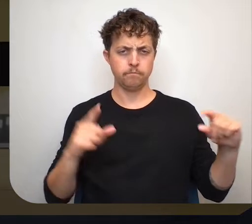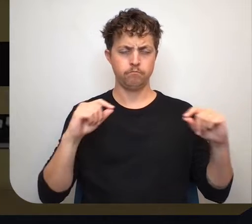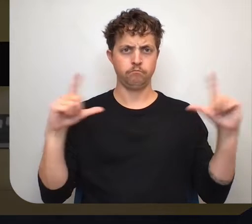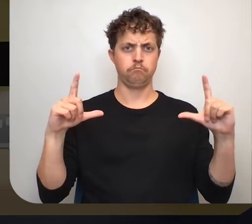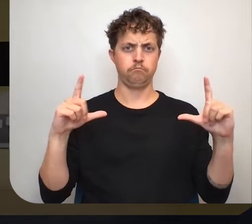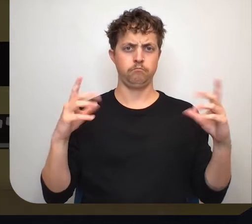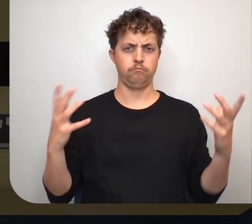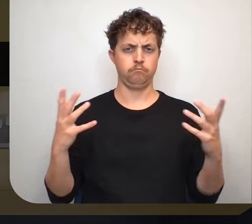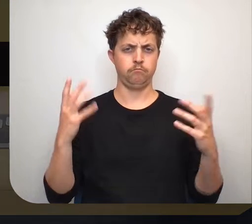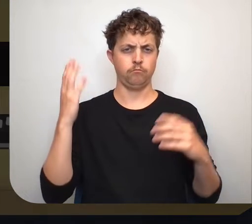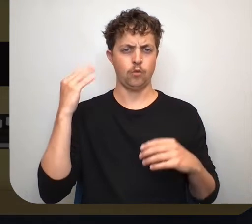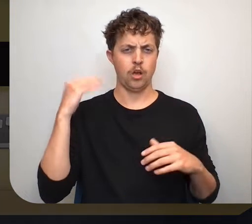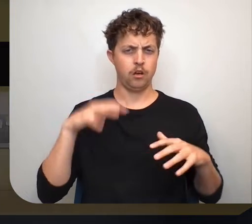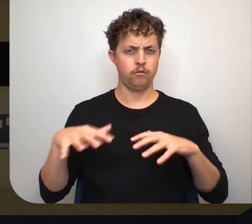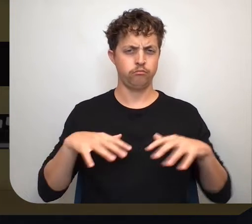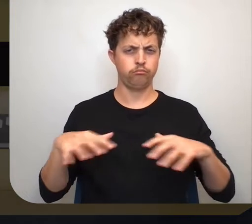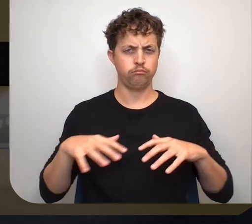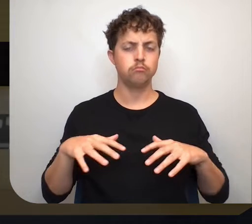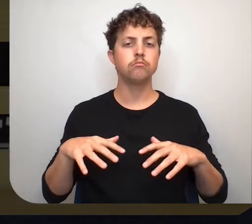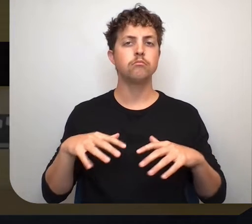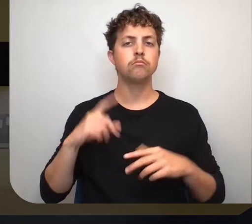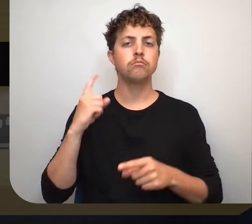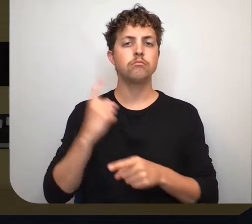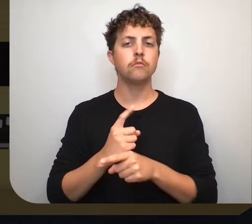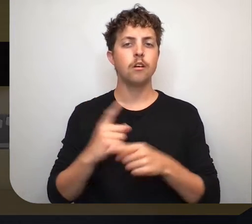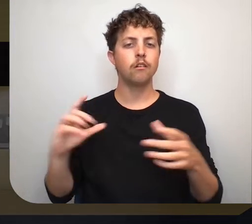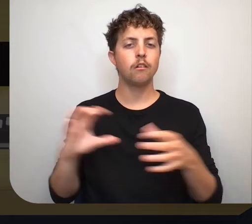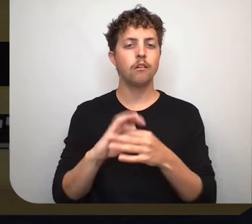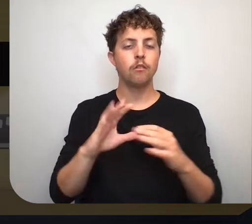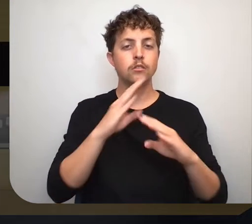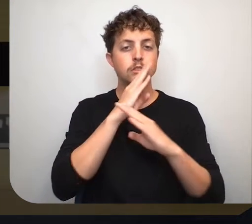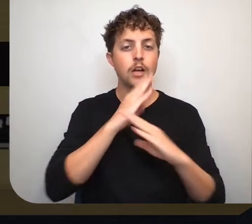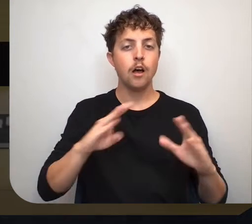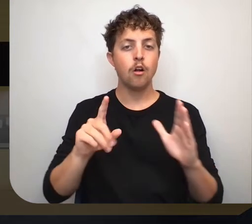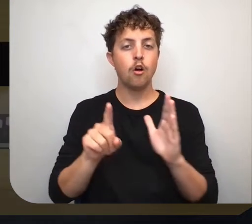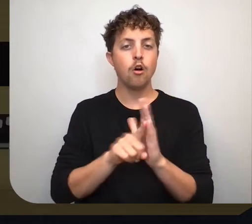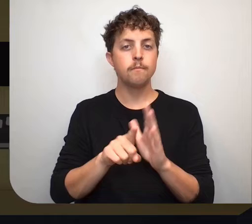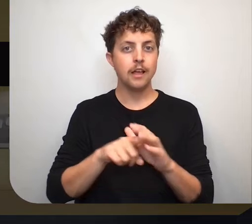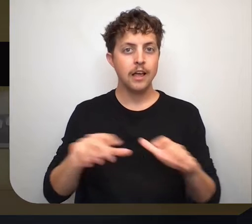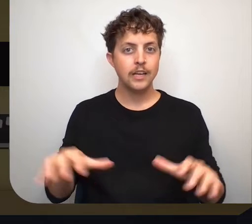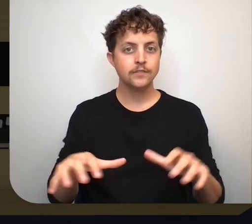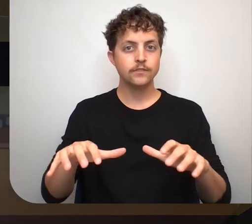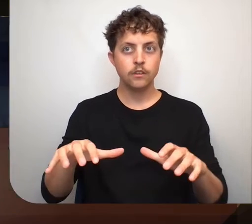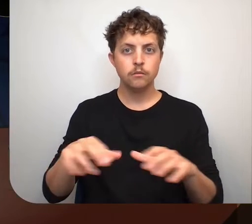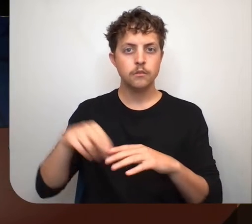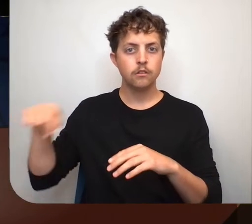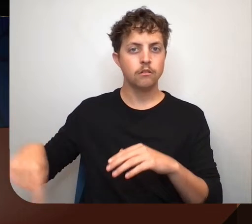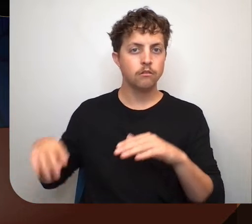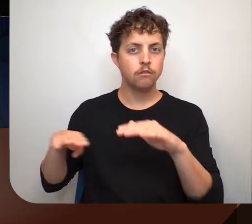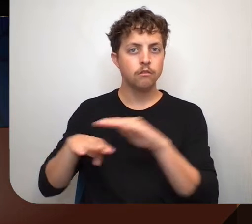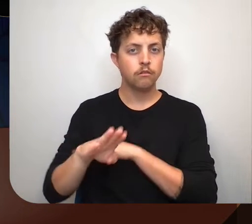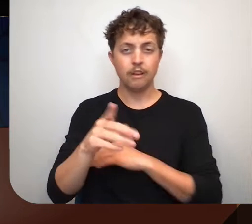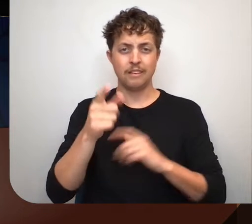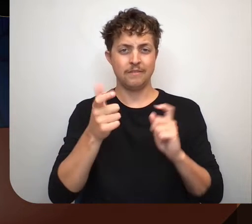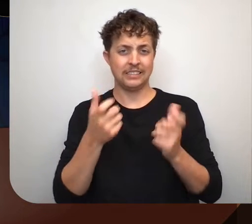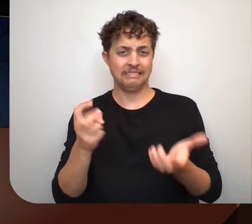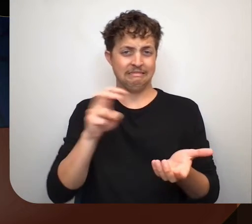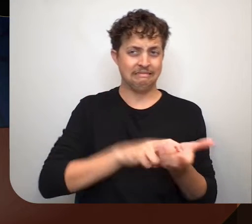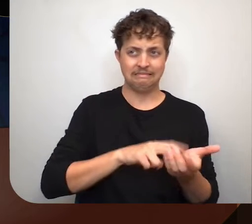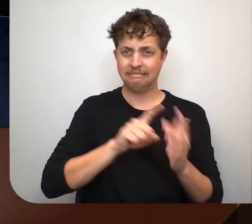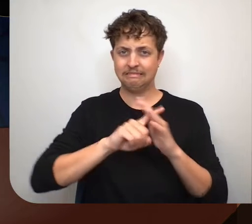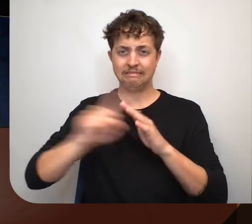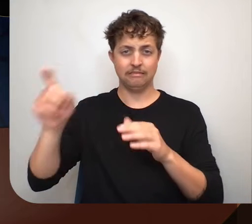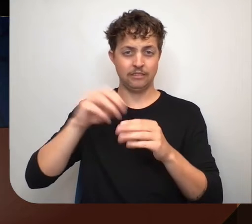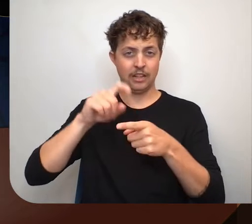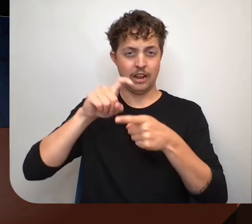light flashes. From the vibration sequence, you realize your home's silent alarm has been activated. Man in closet with the door